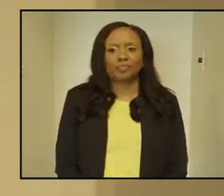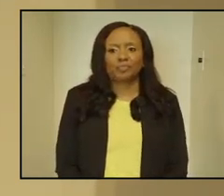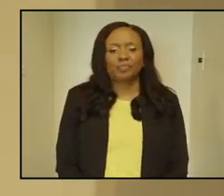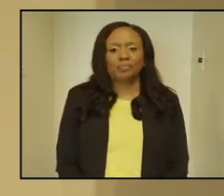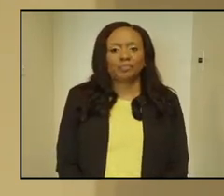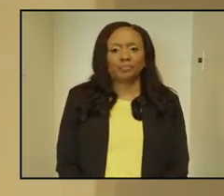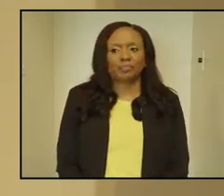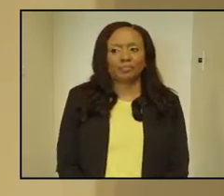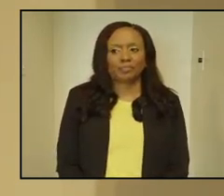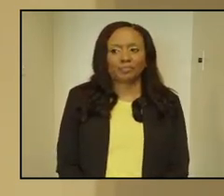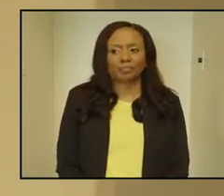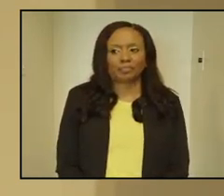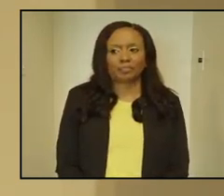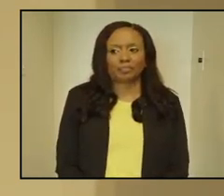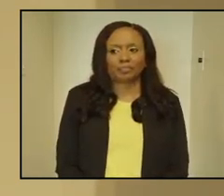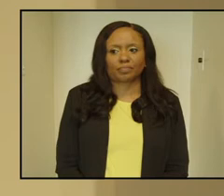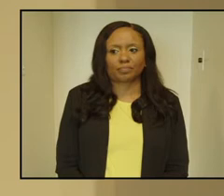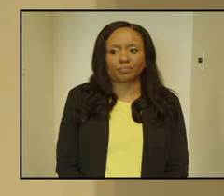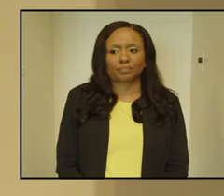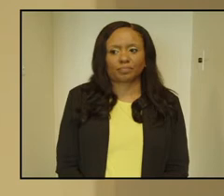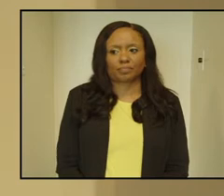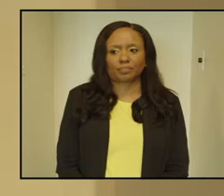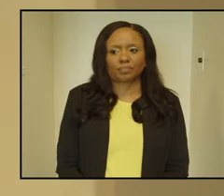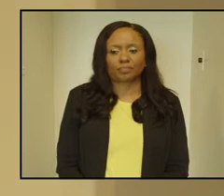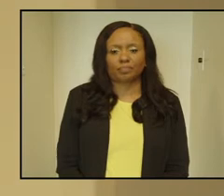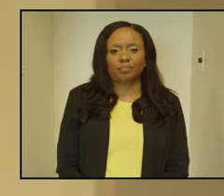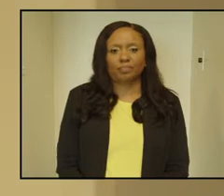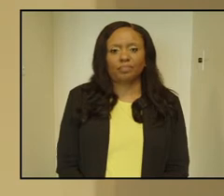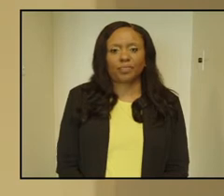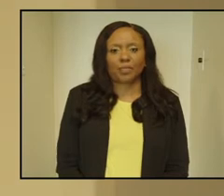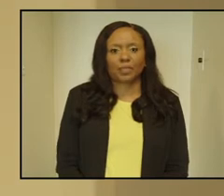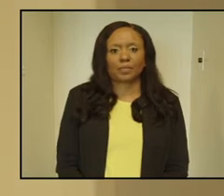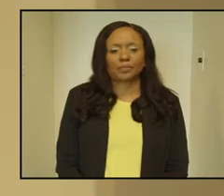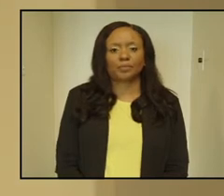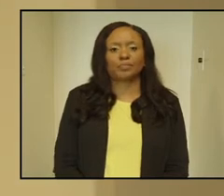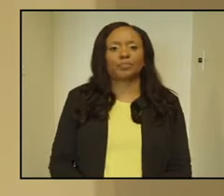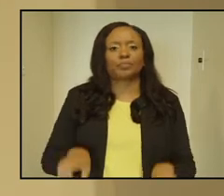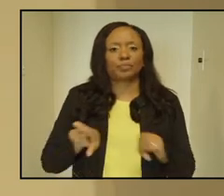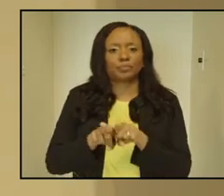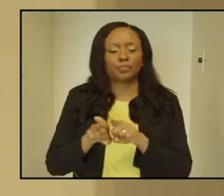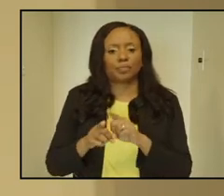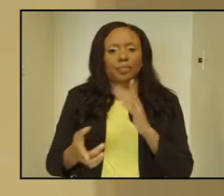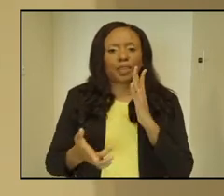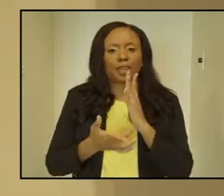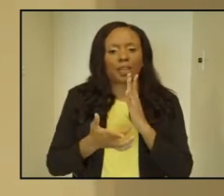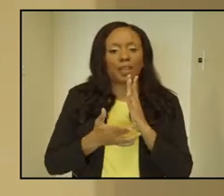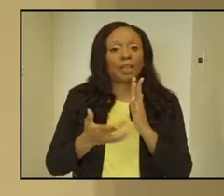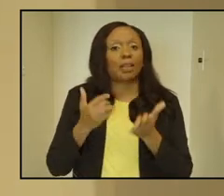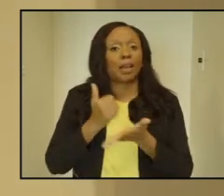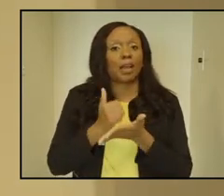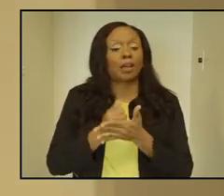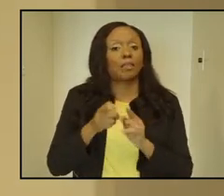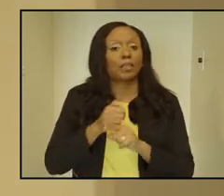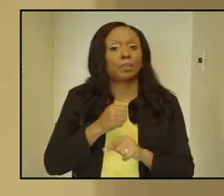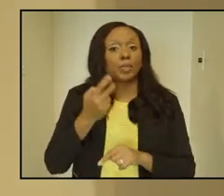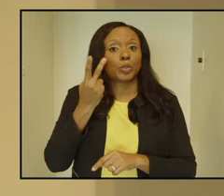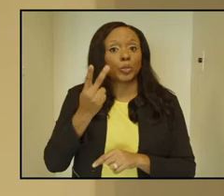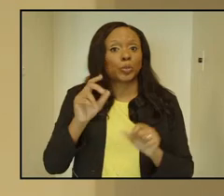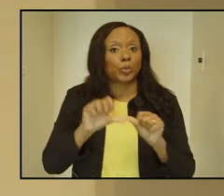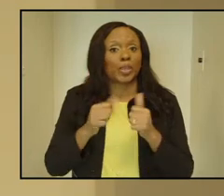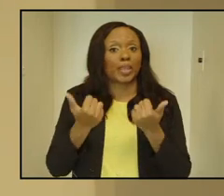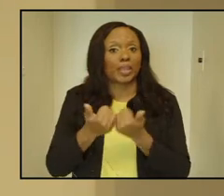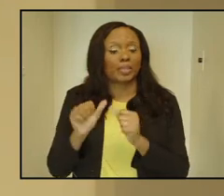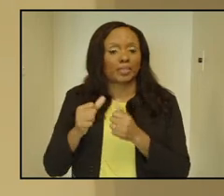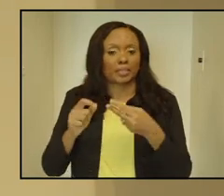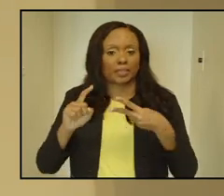project could not have been possible without the technical assistance of two agencies, the team from the